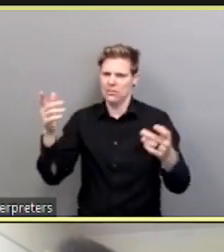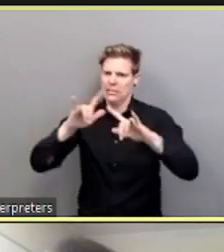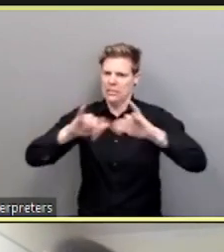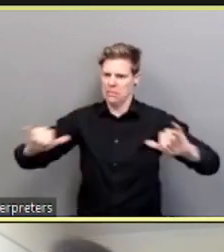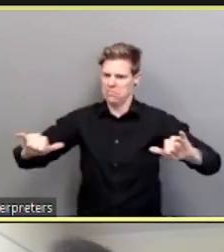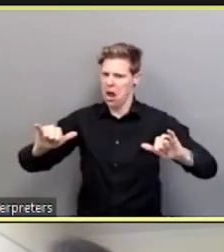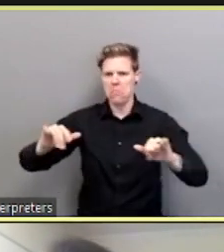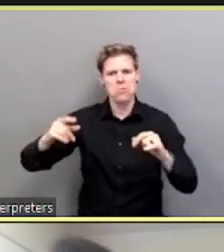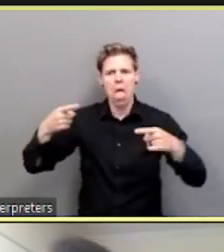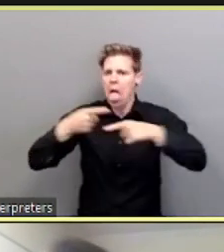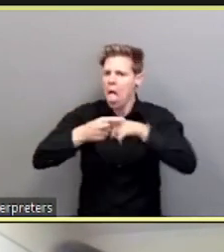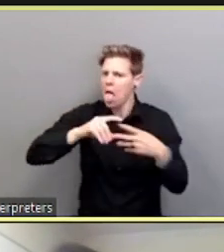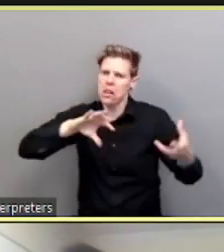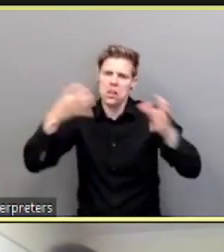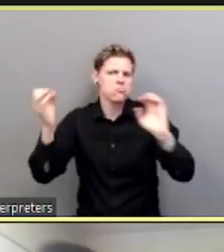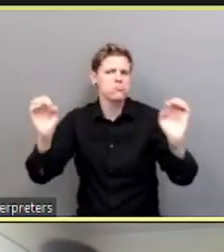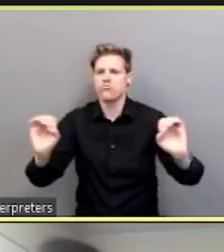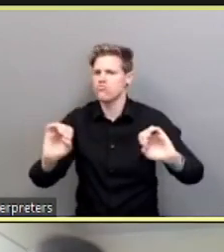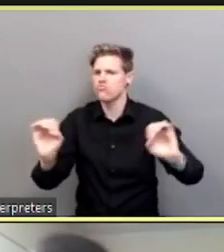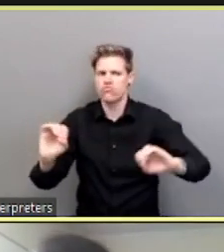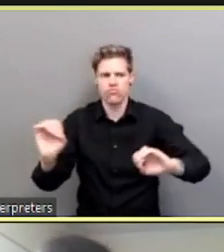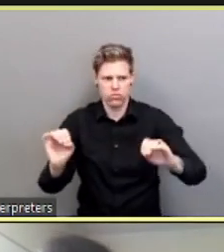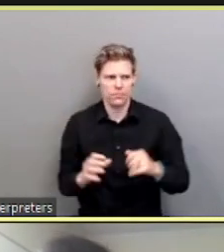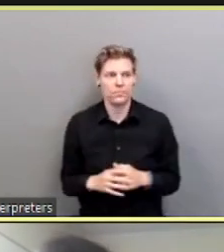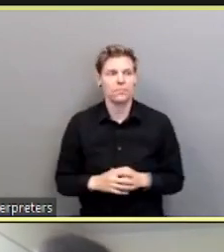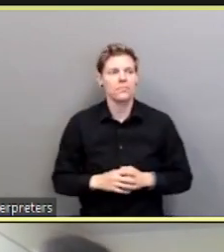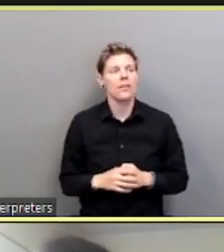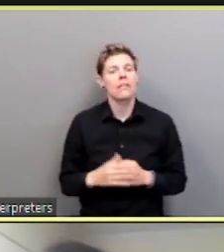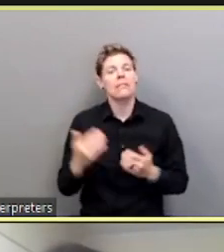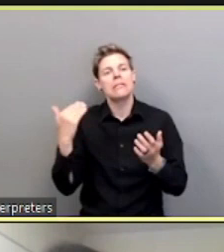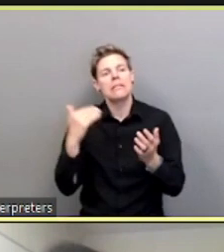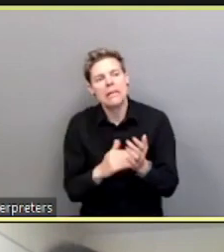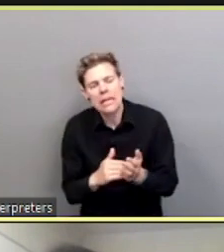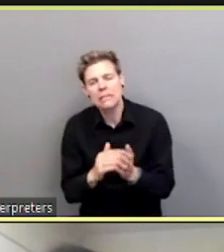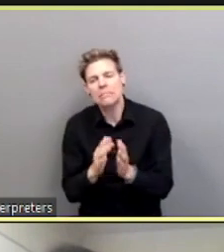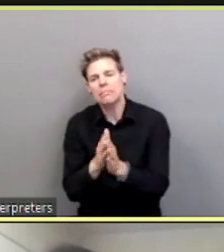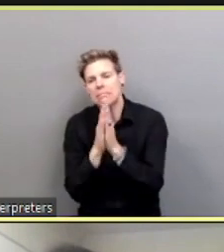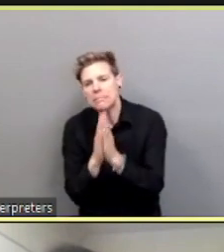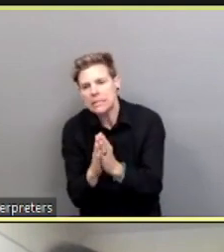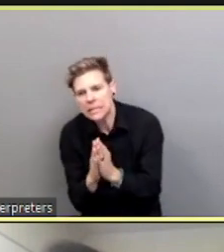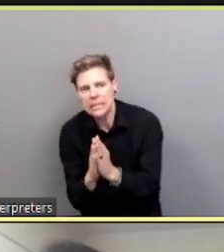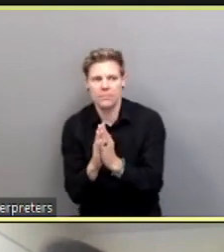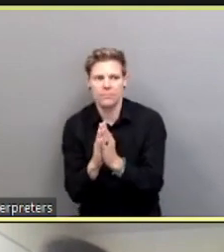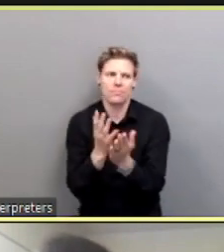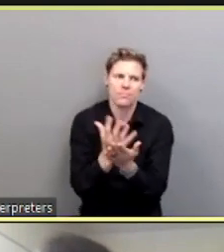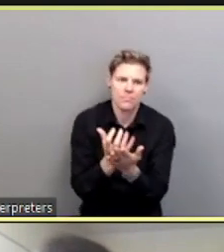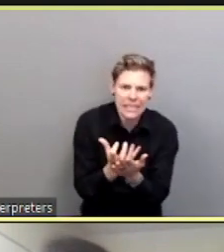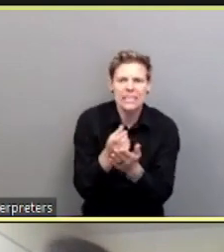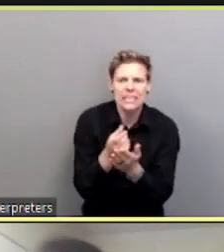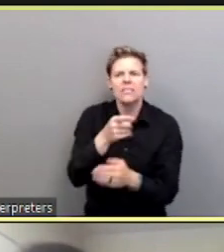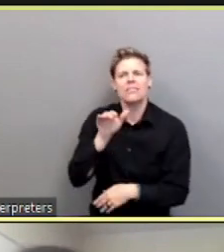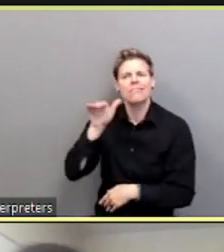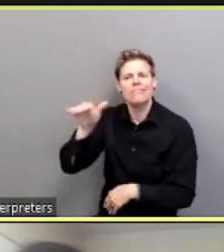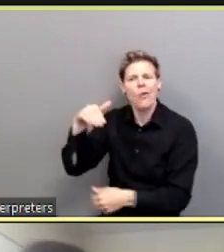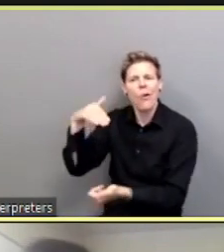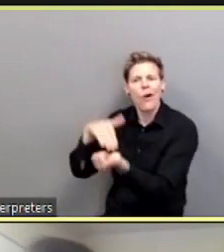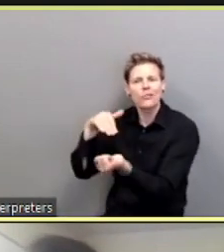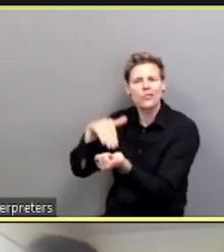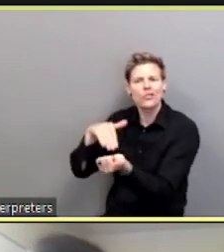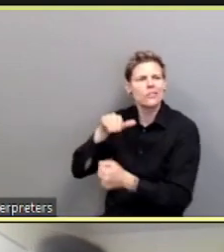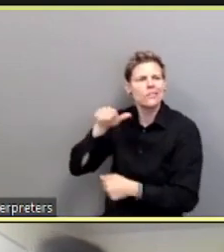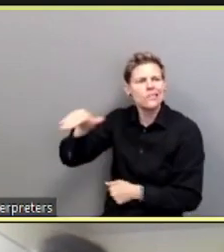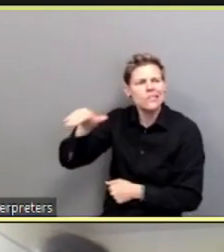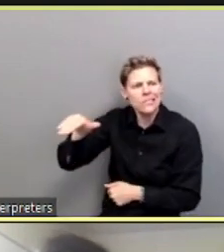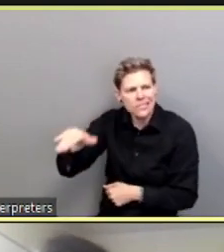And then once again, a call or a plea to all providers out there, and also to people